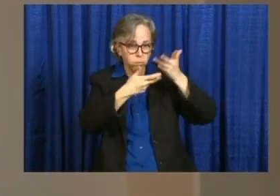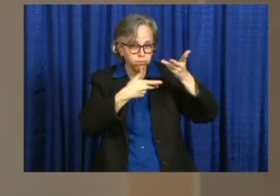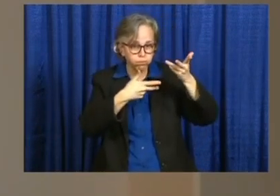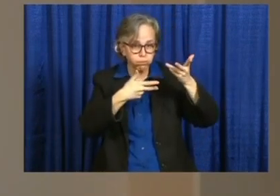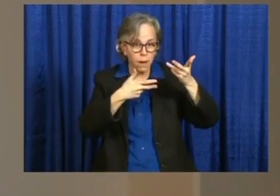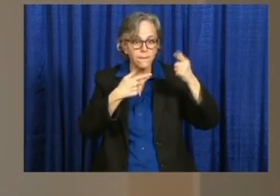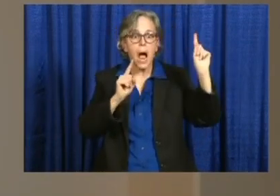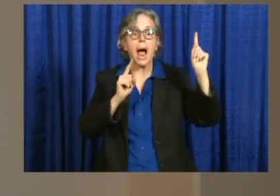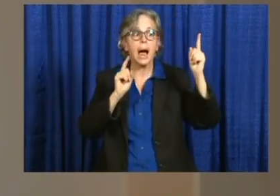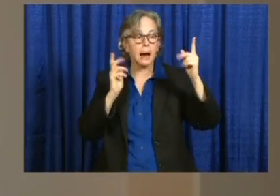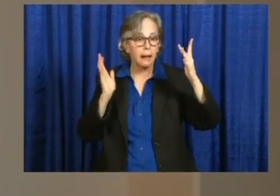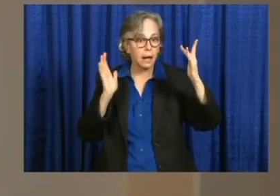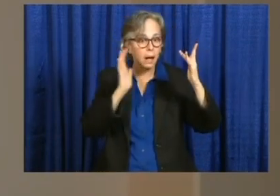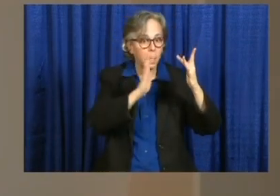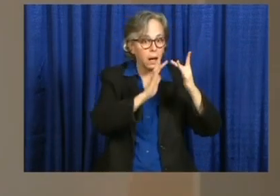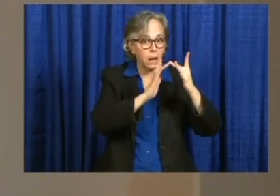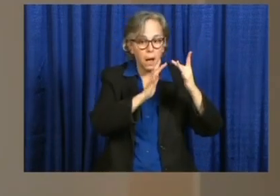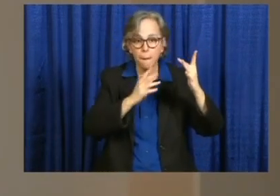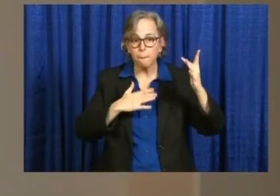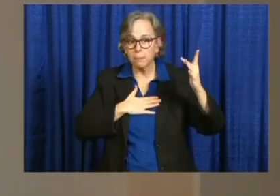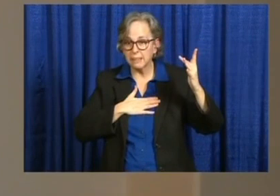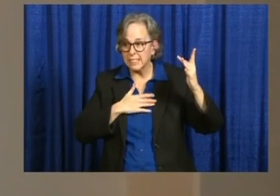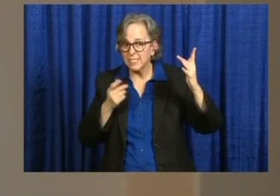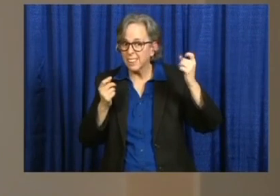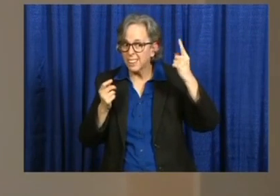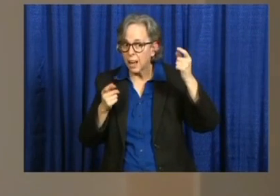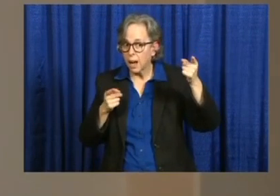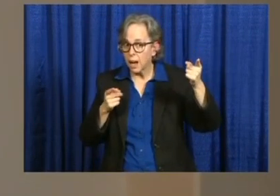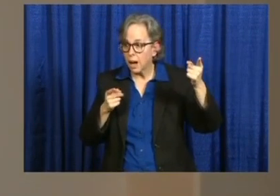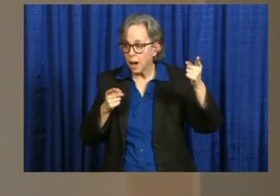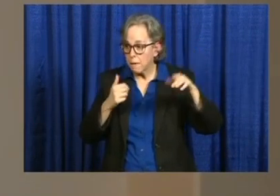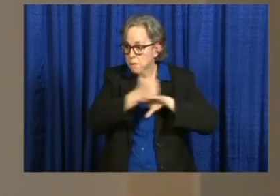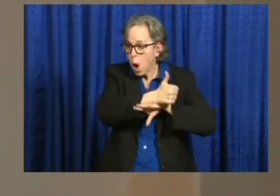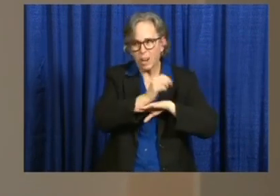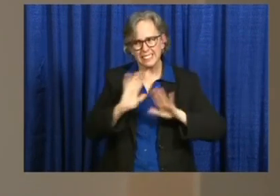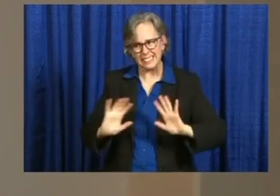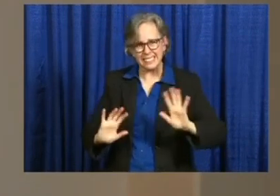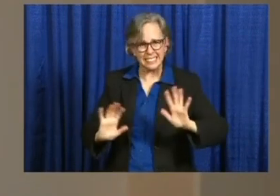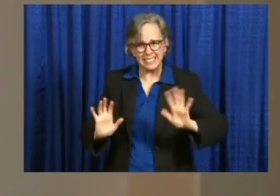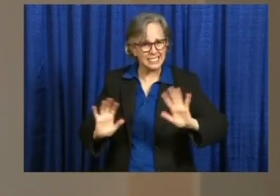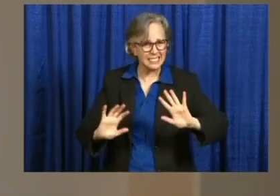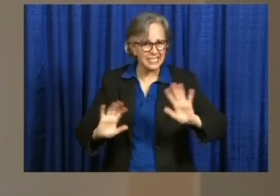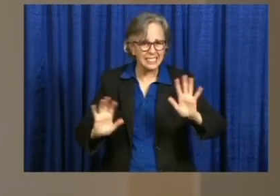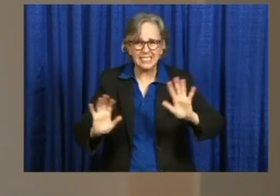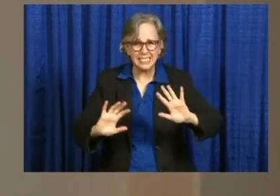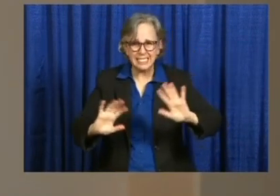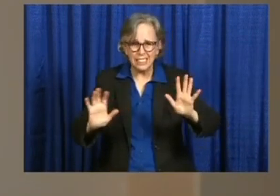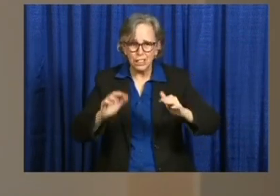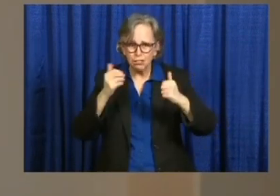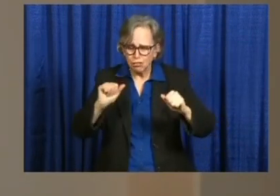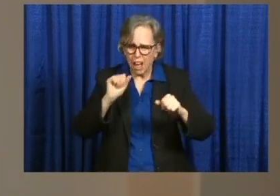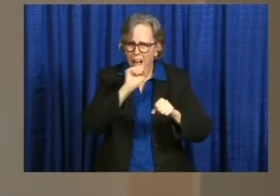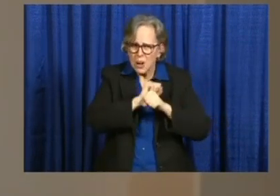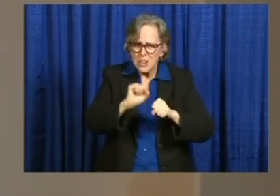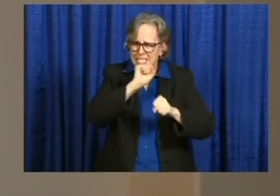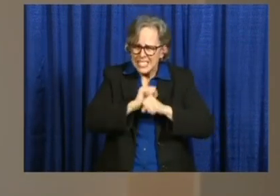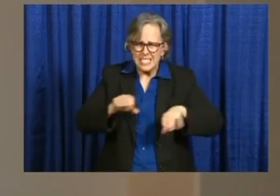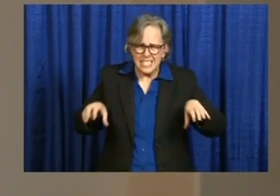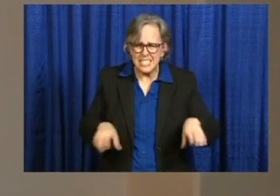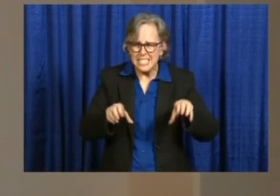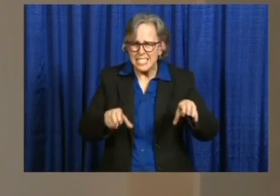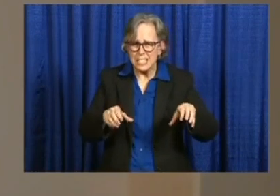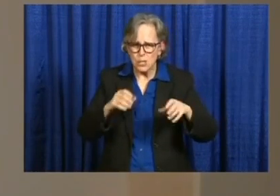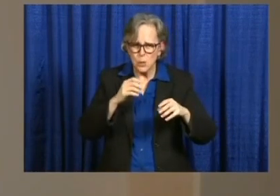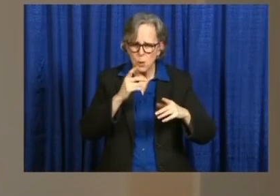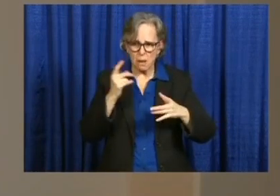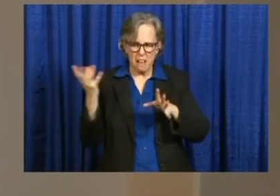problem. They are working so hard to try to serve you. Don't express frustration